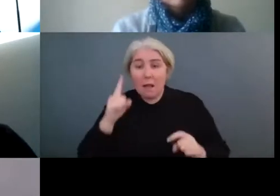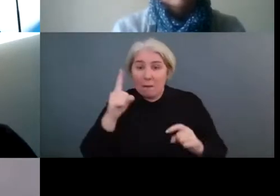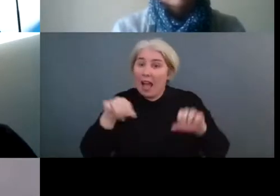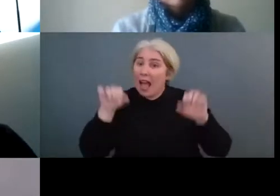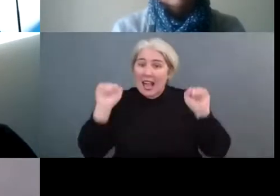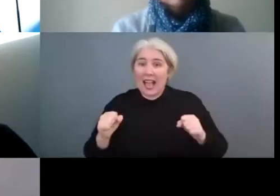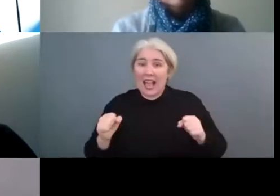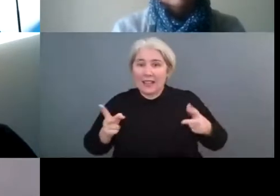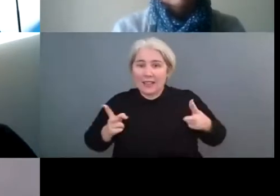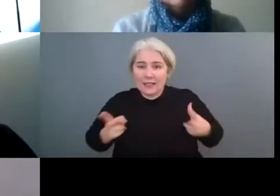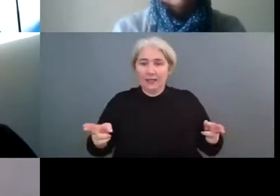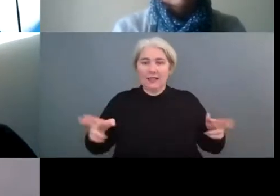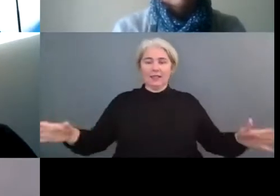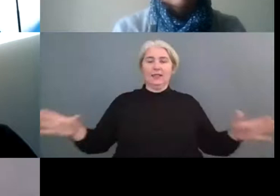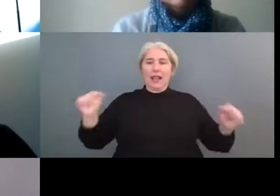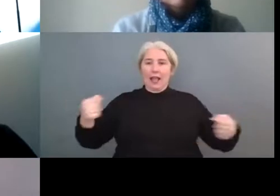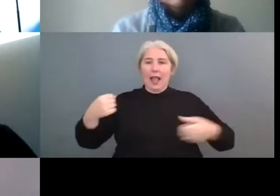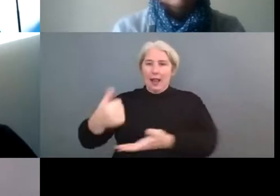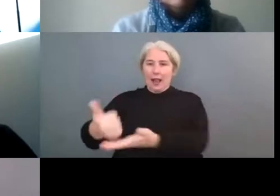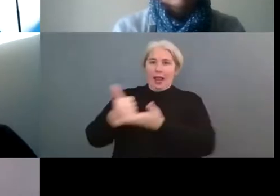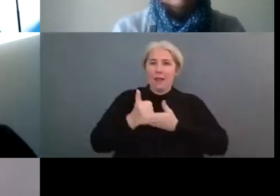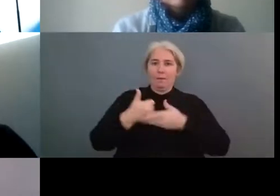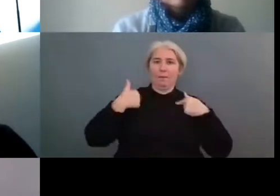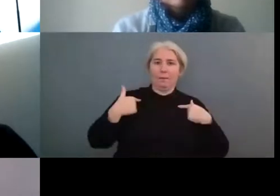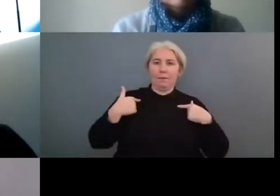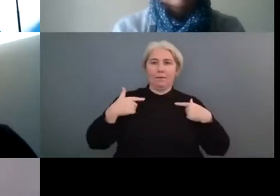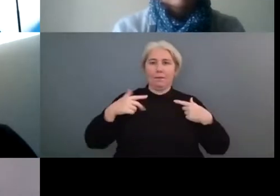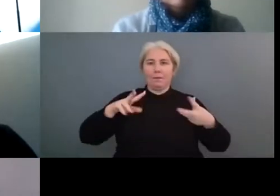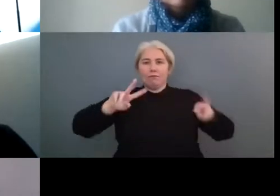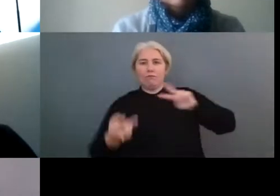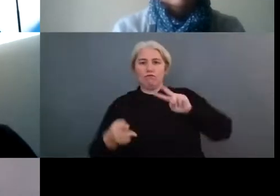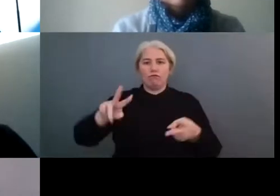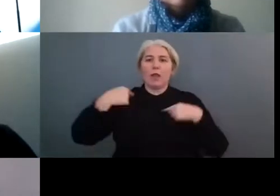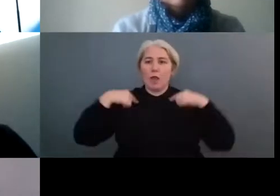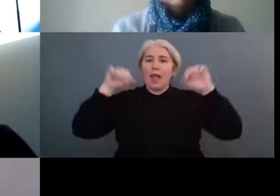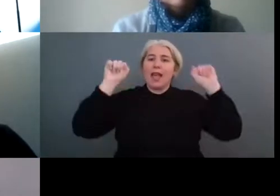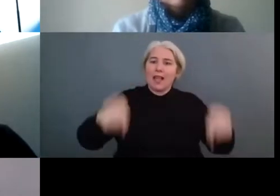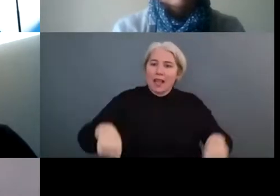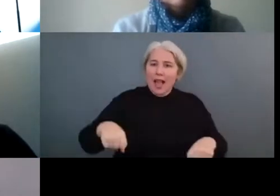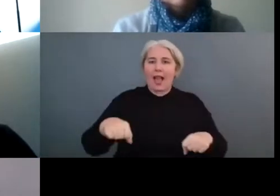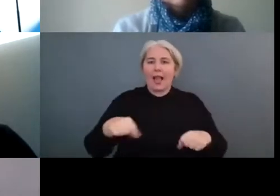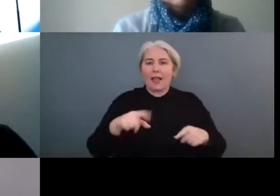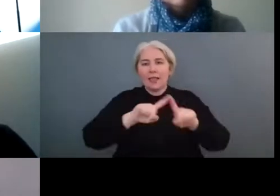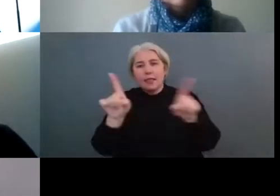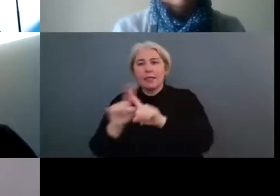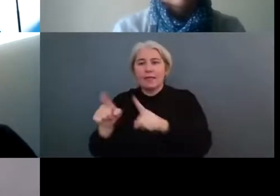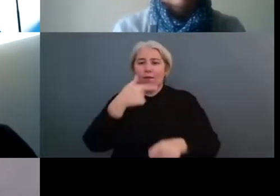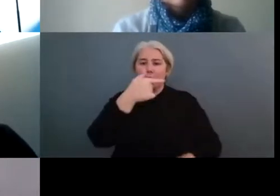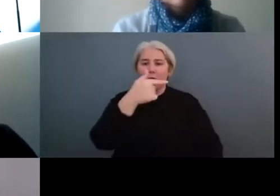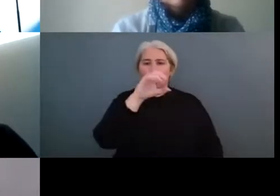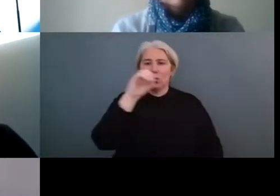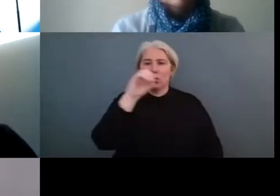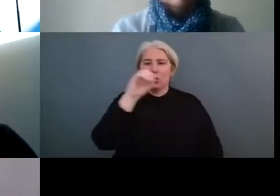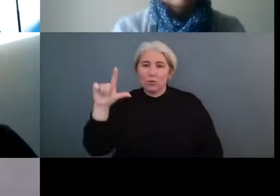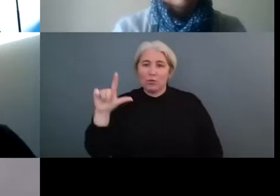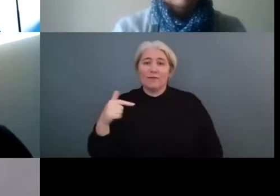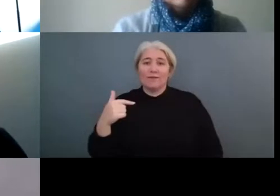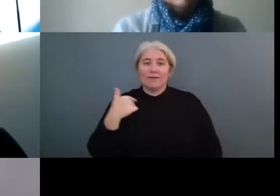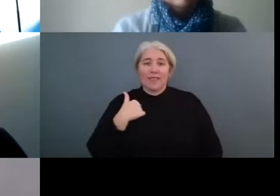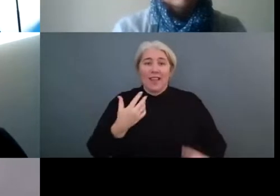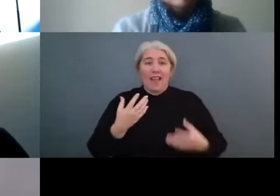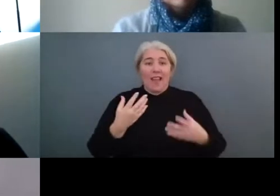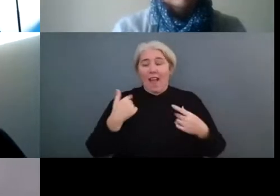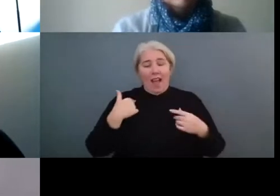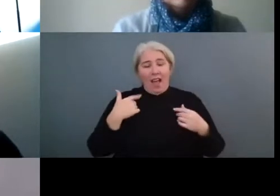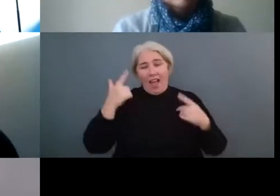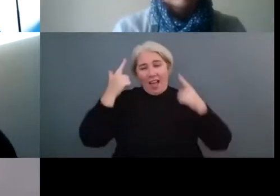what you're trying to do. And as an IF, obviously, we have different tools to use. And sometimes, and I just like to say, I totally agree the